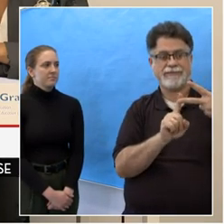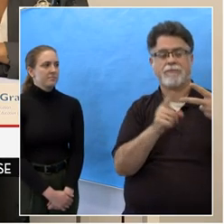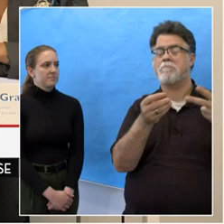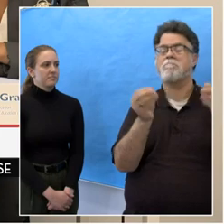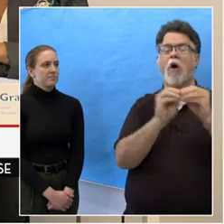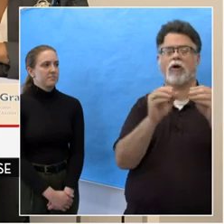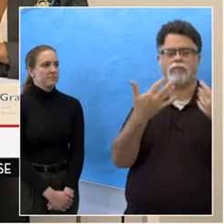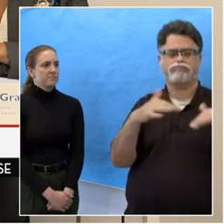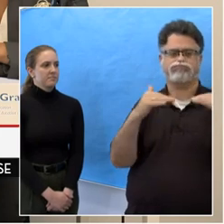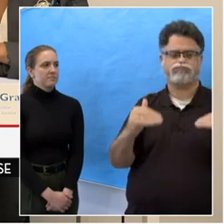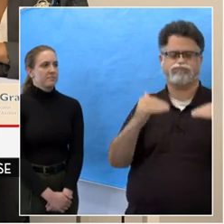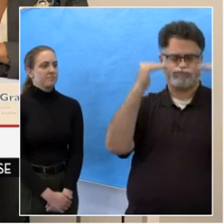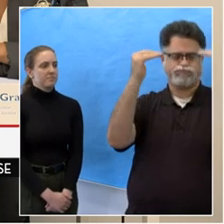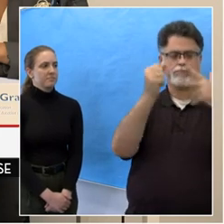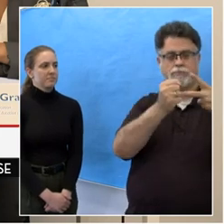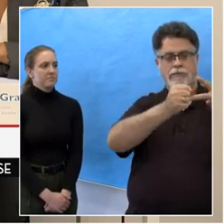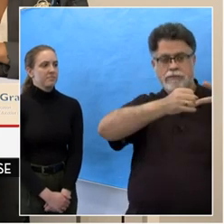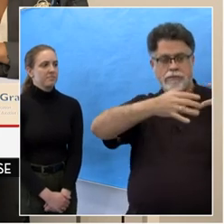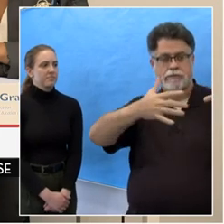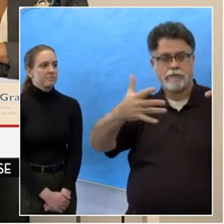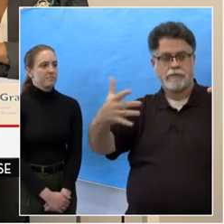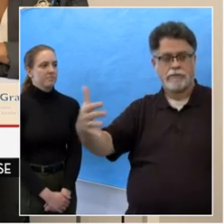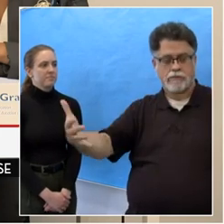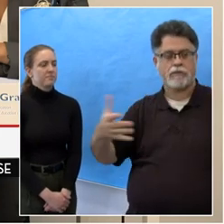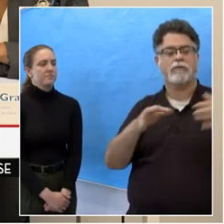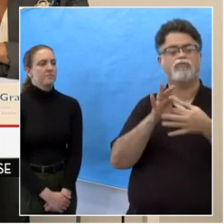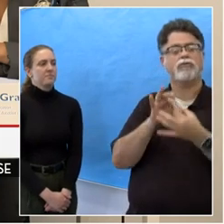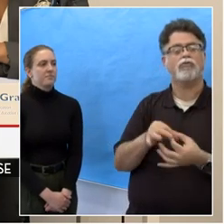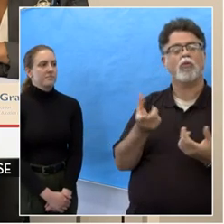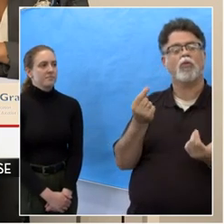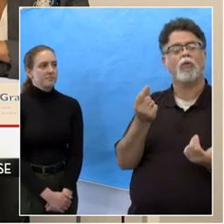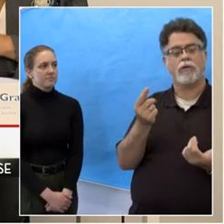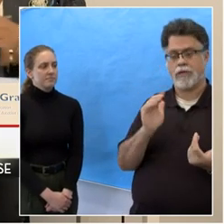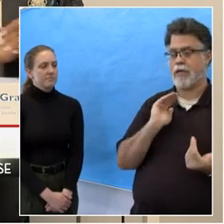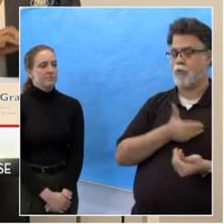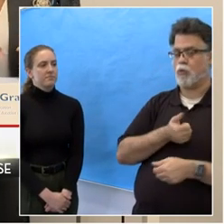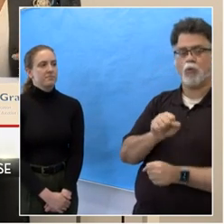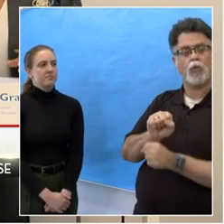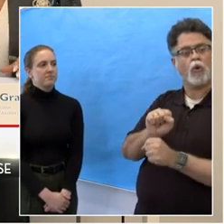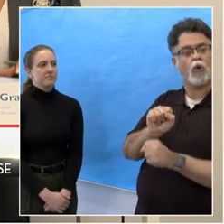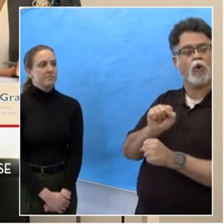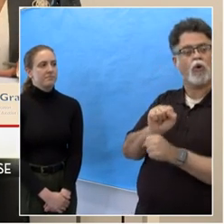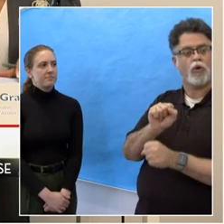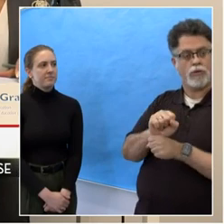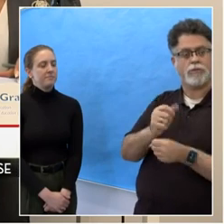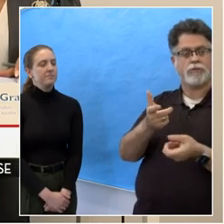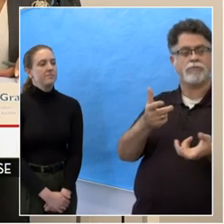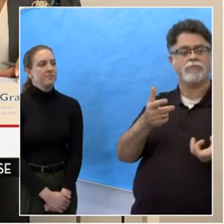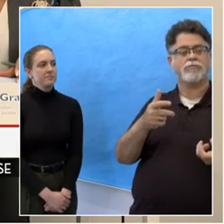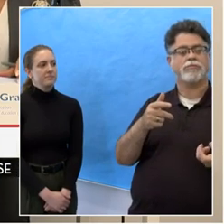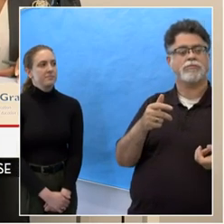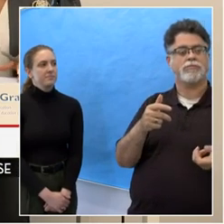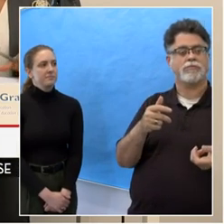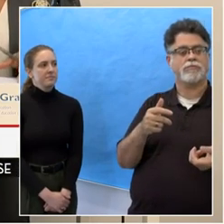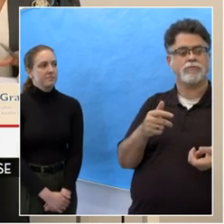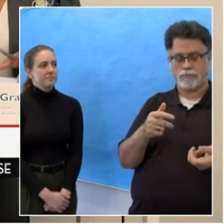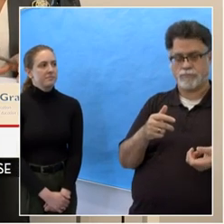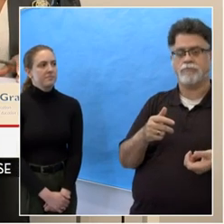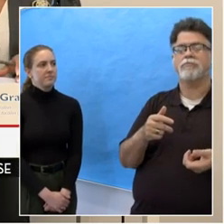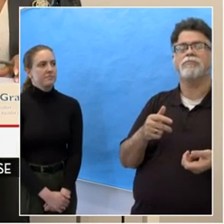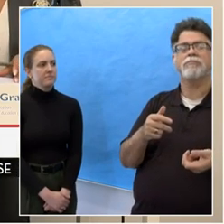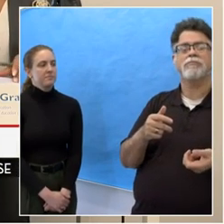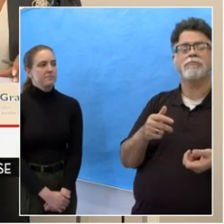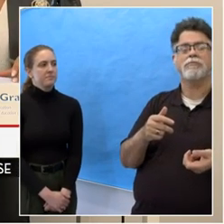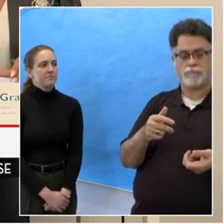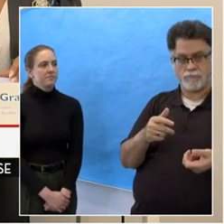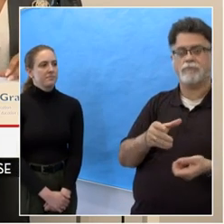with strategies such as the Literacy Lab and the Reading Clinic. And then we have the monumental